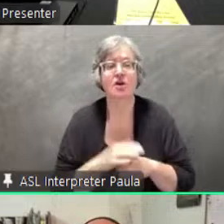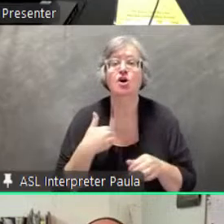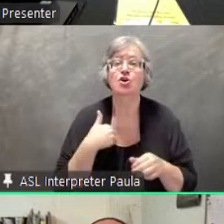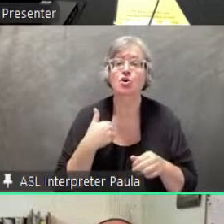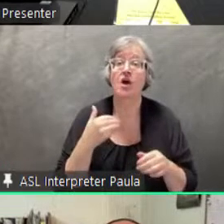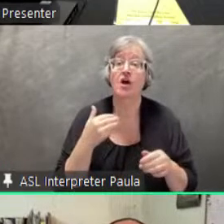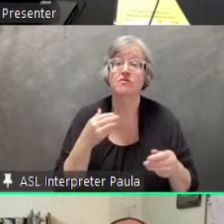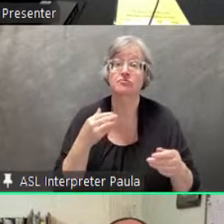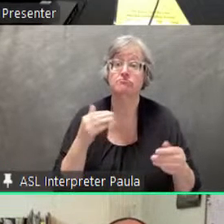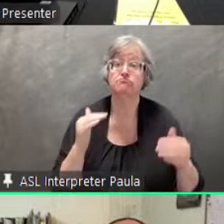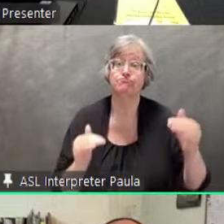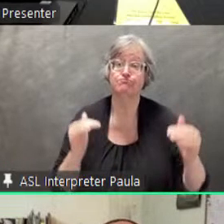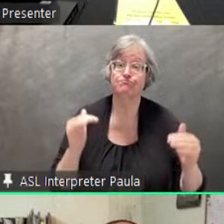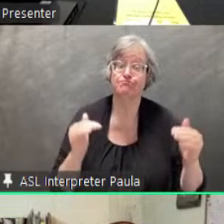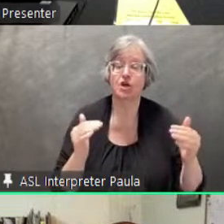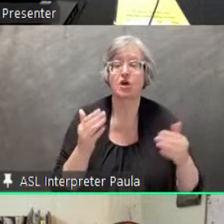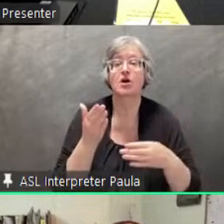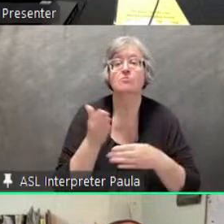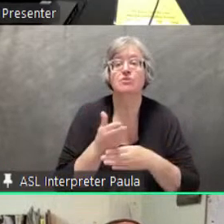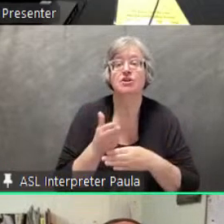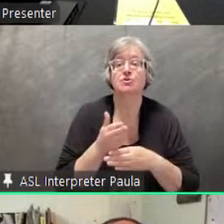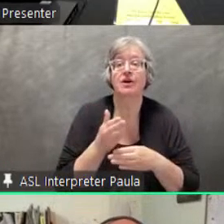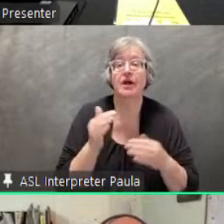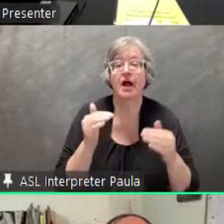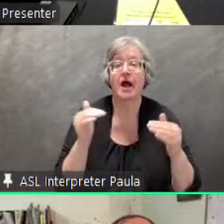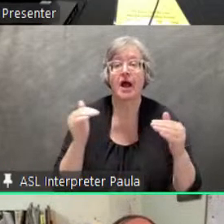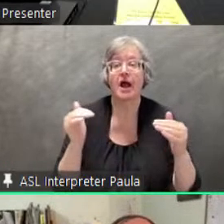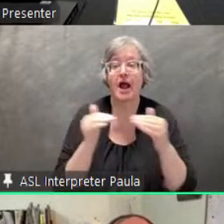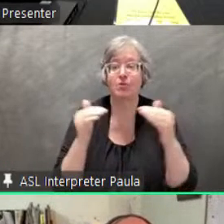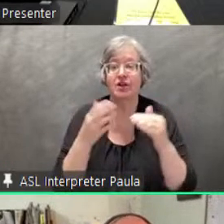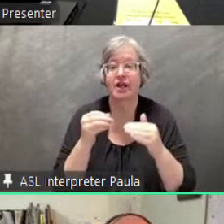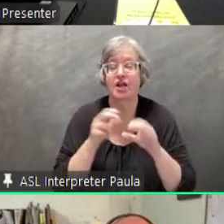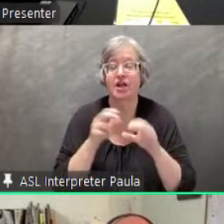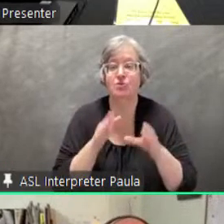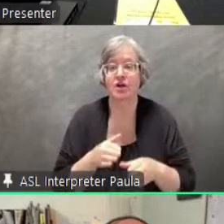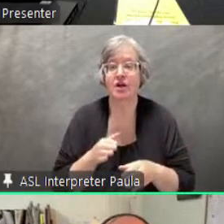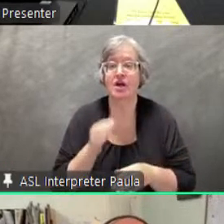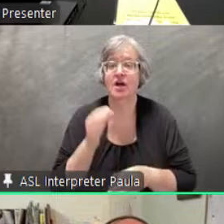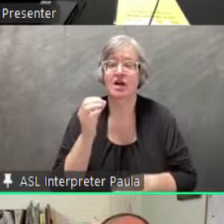ridership. Many Black and Latino areas in the far south and west